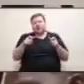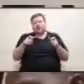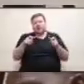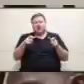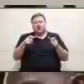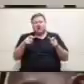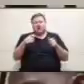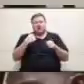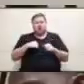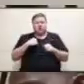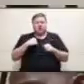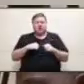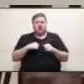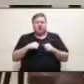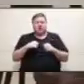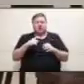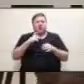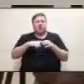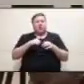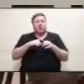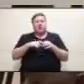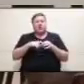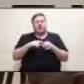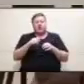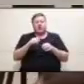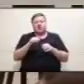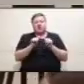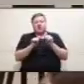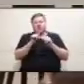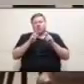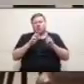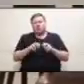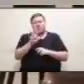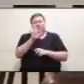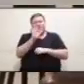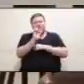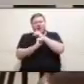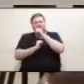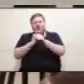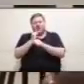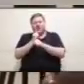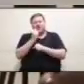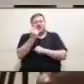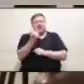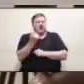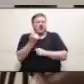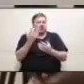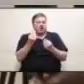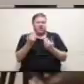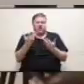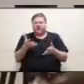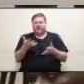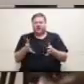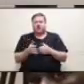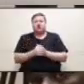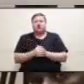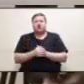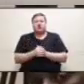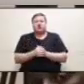you've been sitting with a qualified audit for 5 consecutive financial years. You have amongst